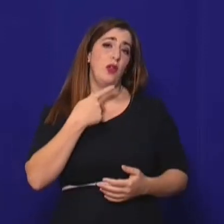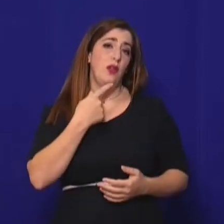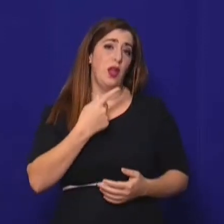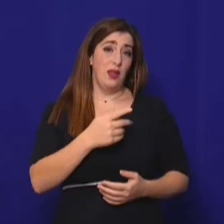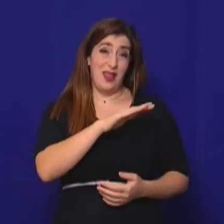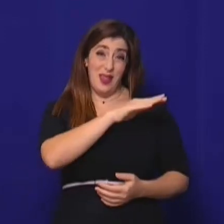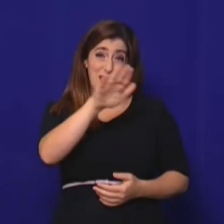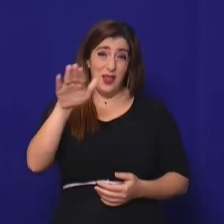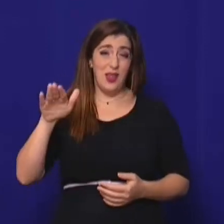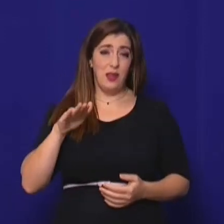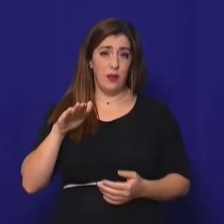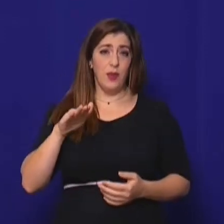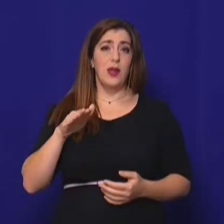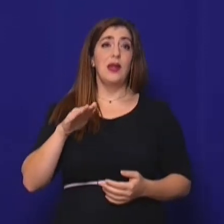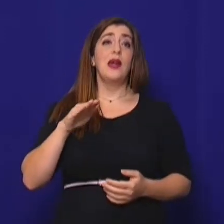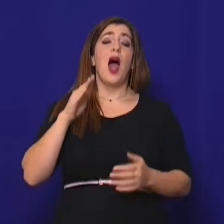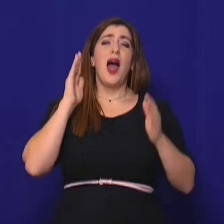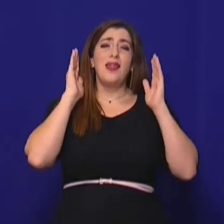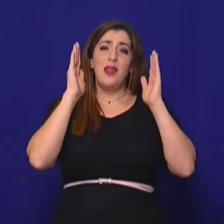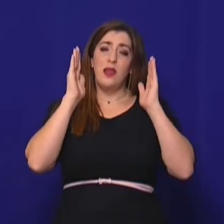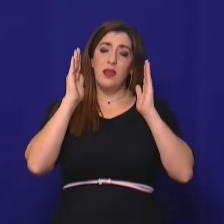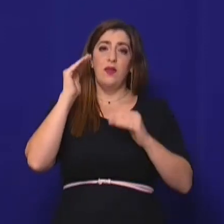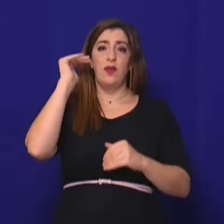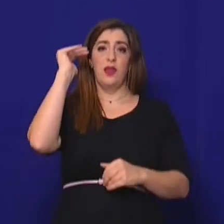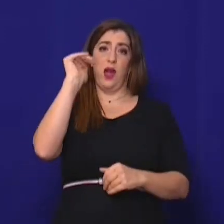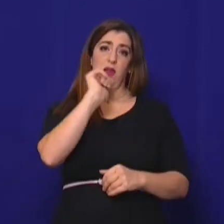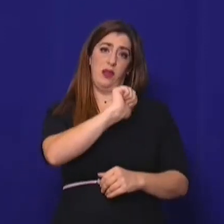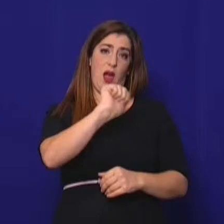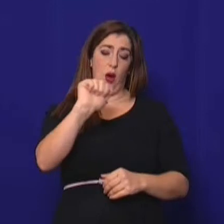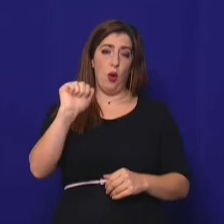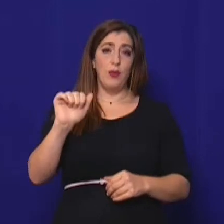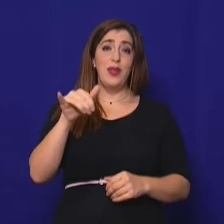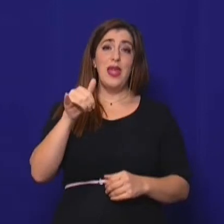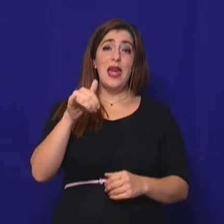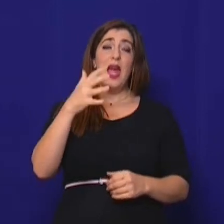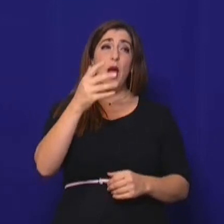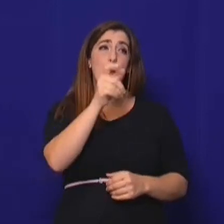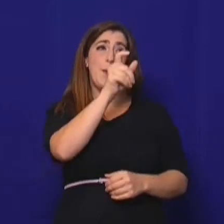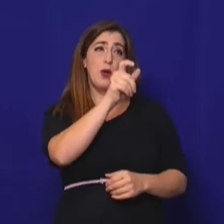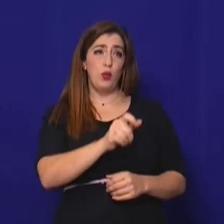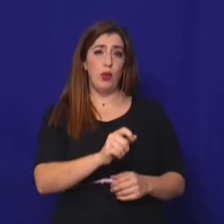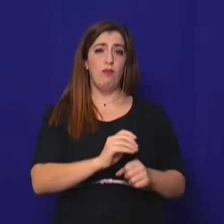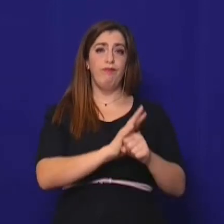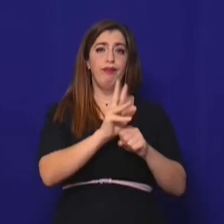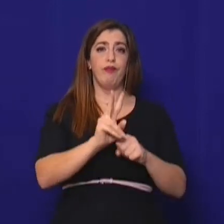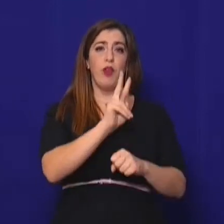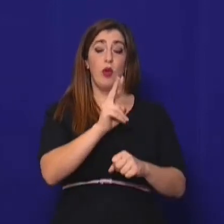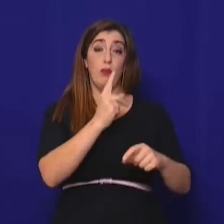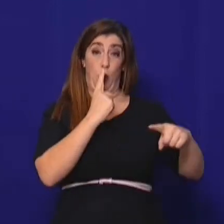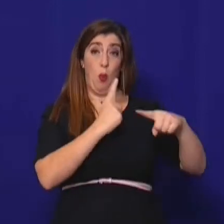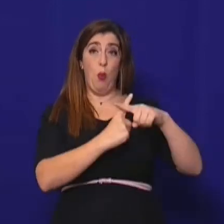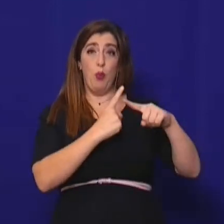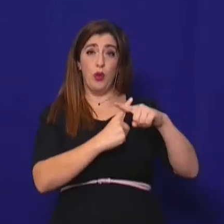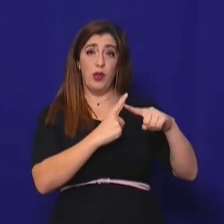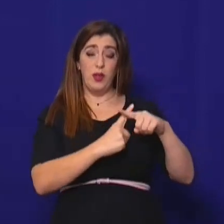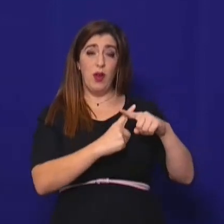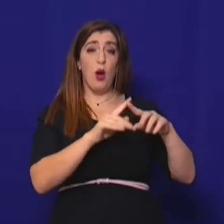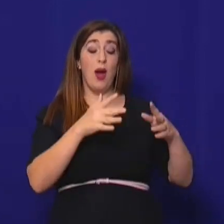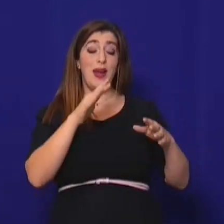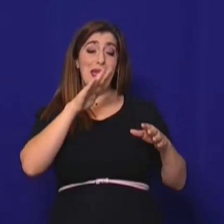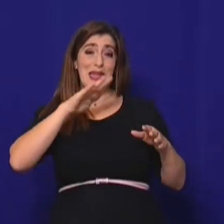biex noqogħdu attenti fid-djar tagħna stess, speċjalment meta jkun hemm każ pożittiv. Importanti li dawk in-nies ta'